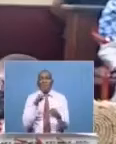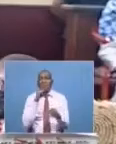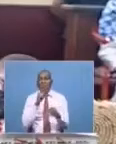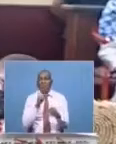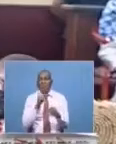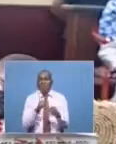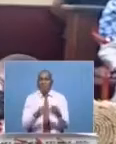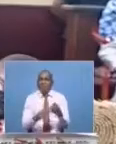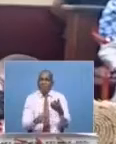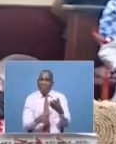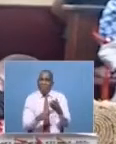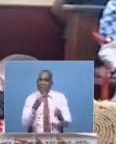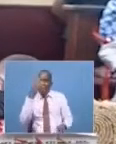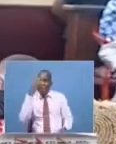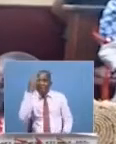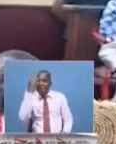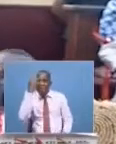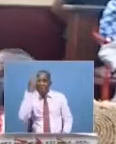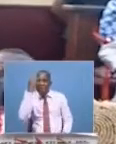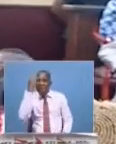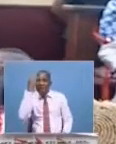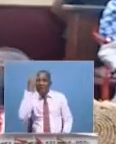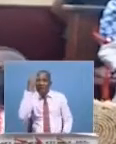The reason